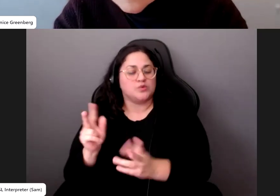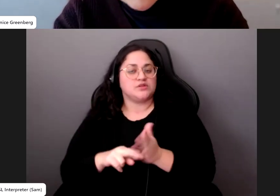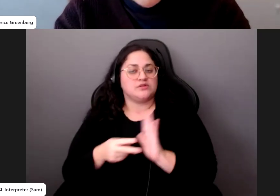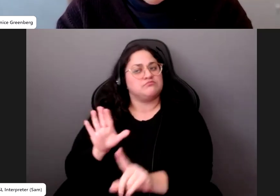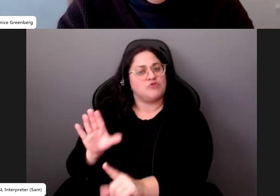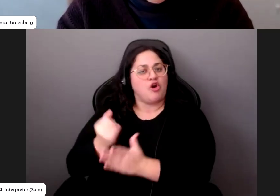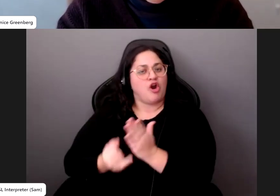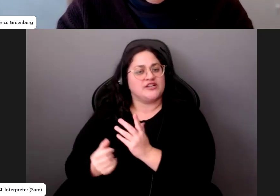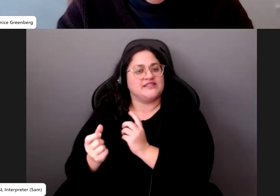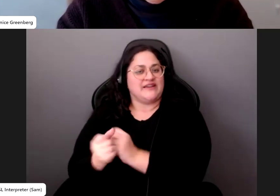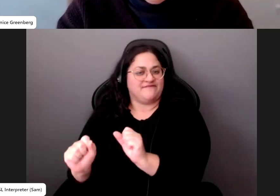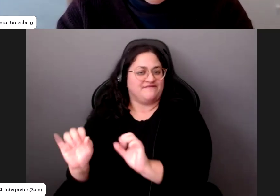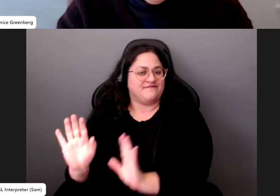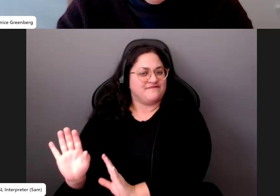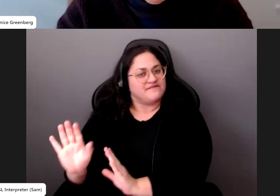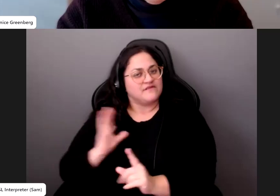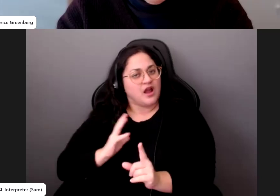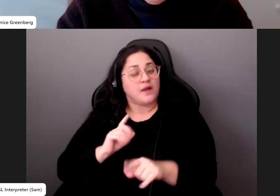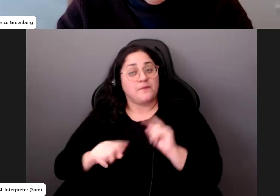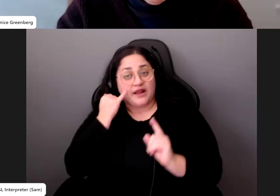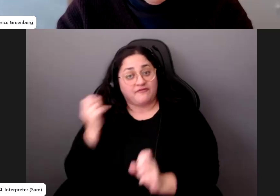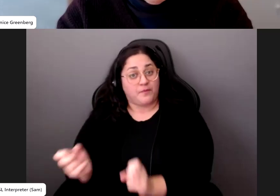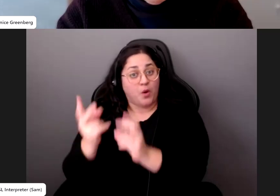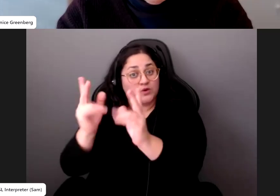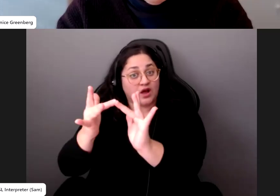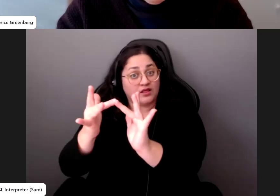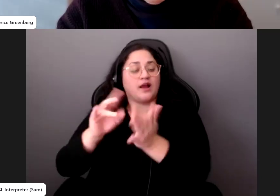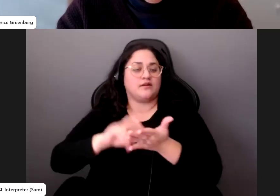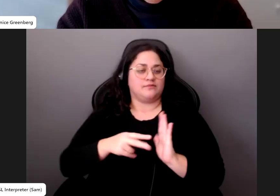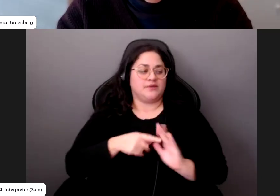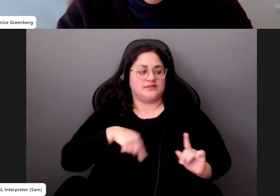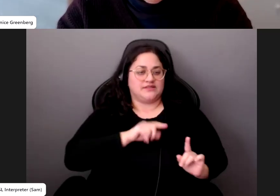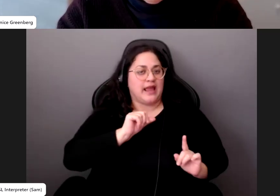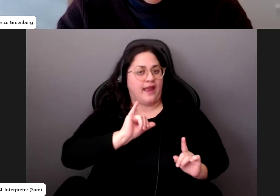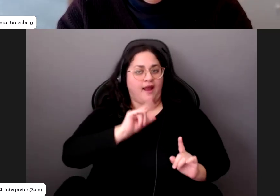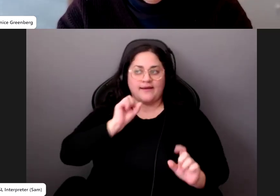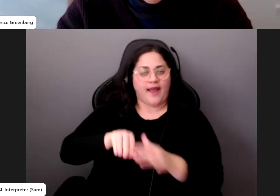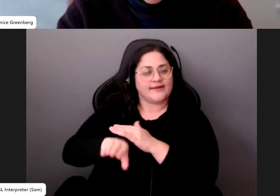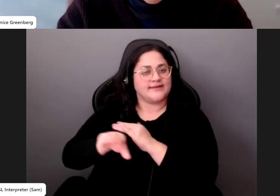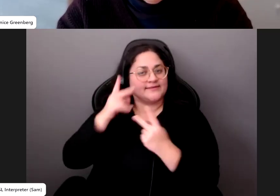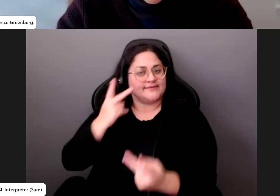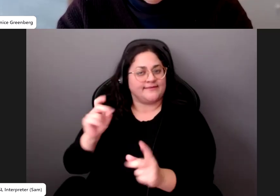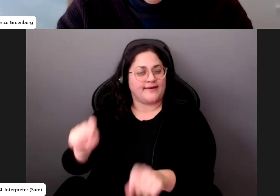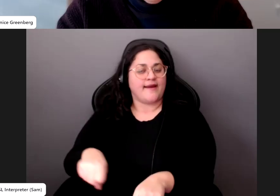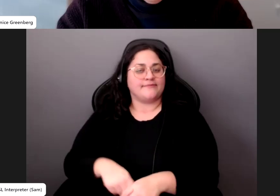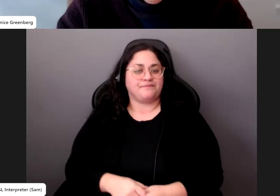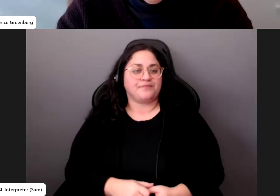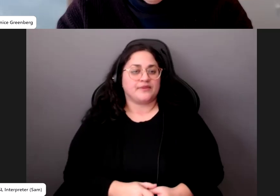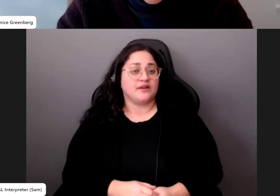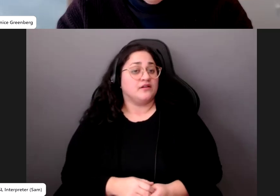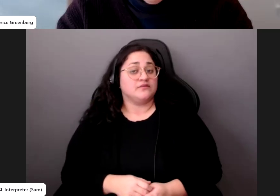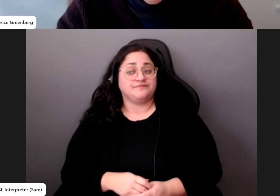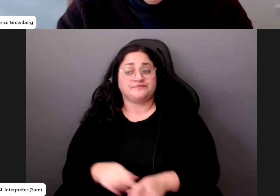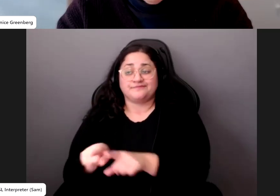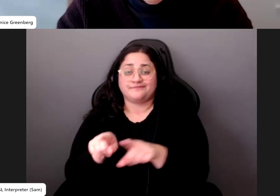of theft. And so these legal questions are being addressed all the time. It's the same thing for writing, for example. So if you're an author, if